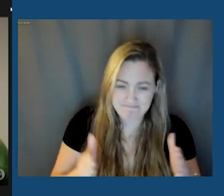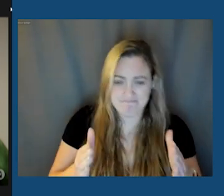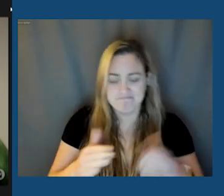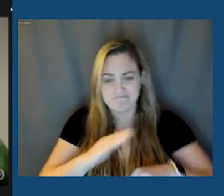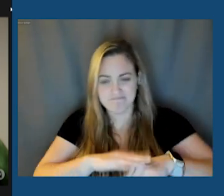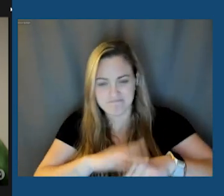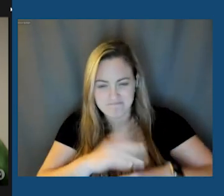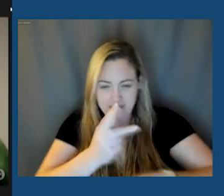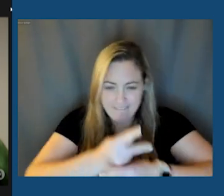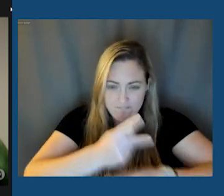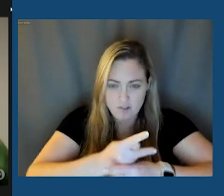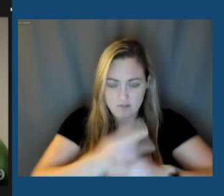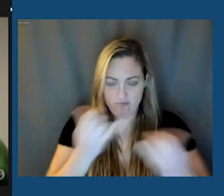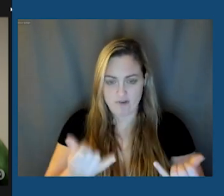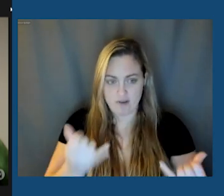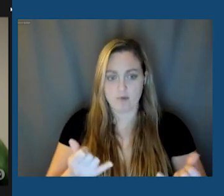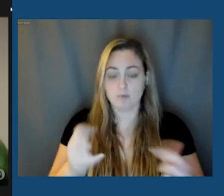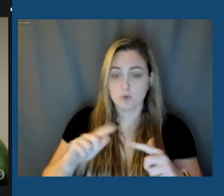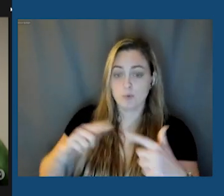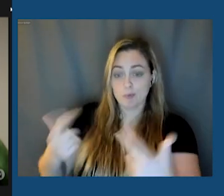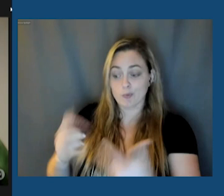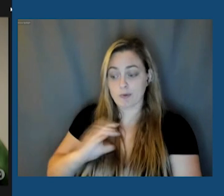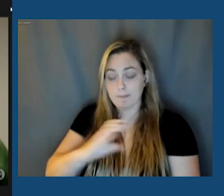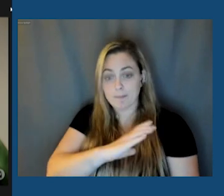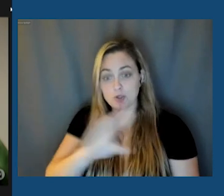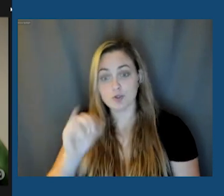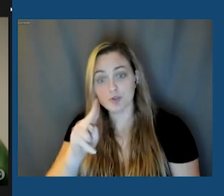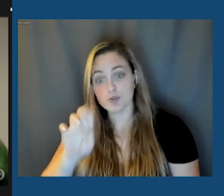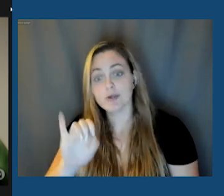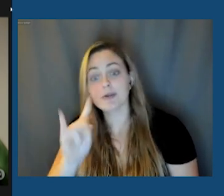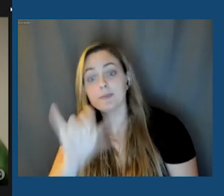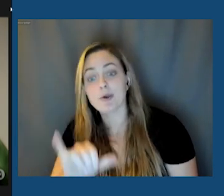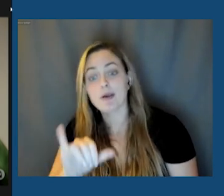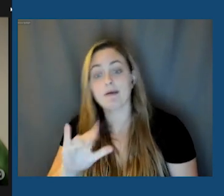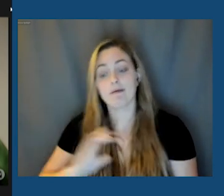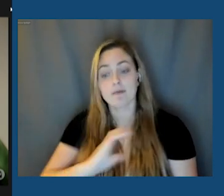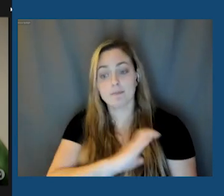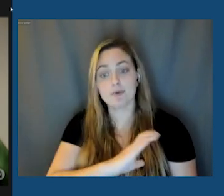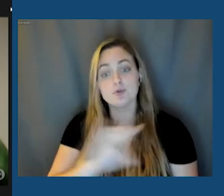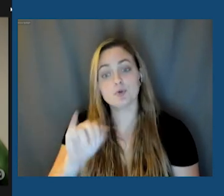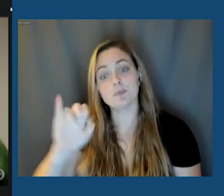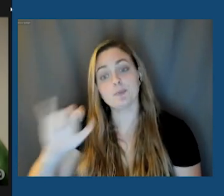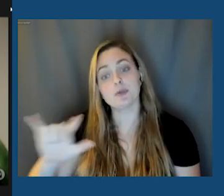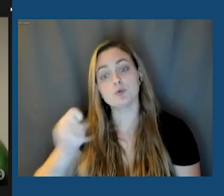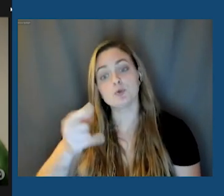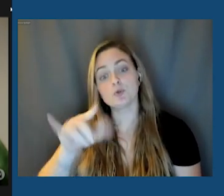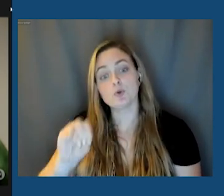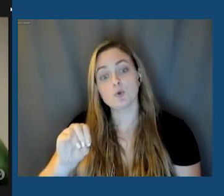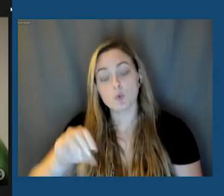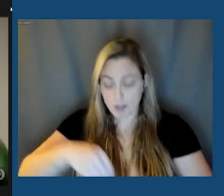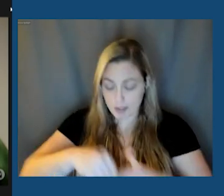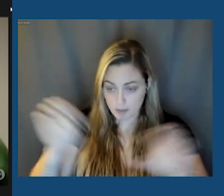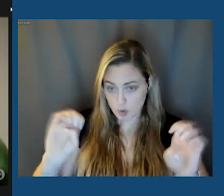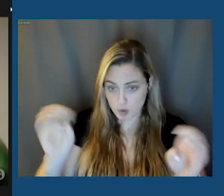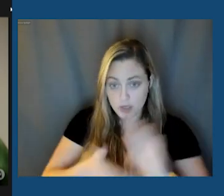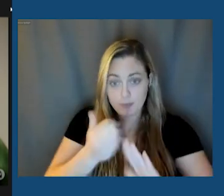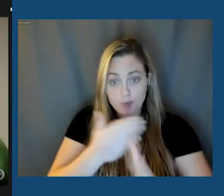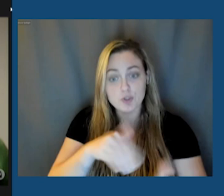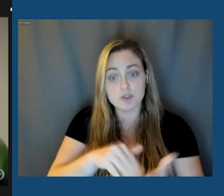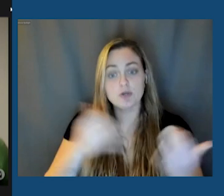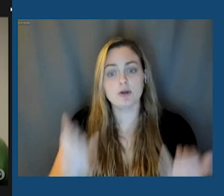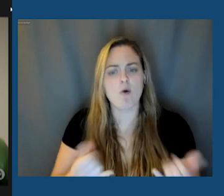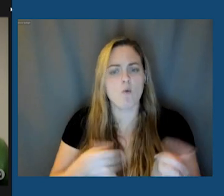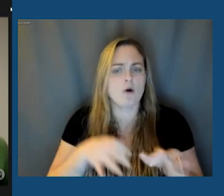time. Now I'll turn it over to Commissioner Jackie Bray and Commissioner Basil Sagos. They're in our Emergency Operations Center and can walk you through